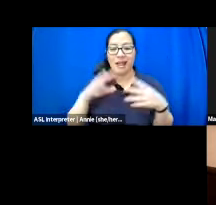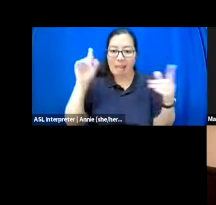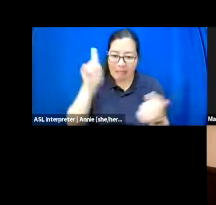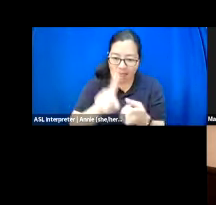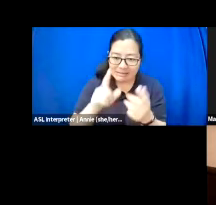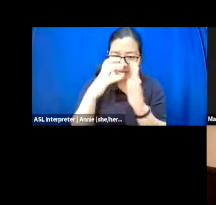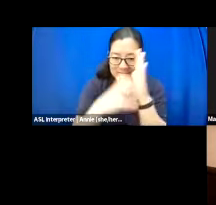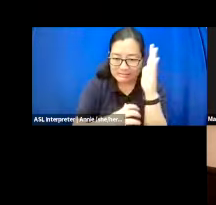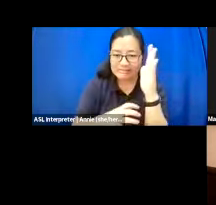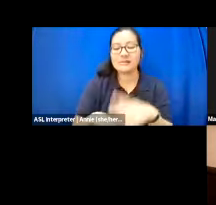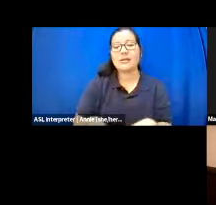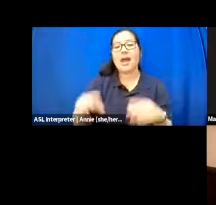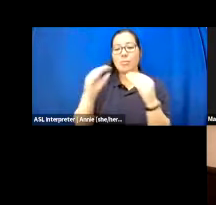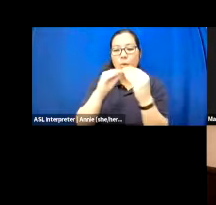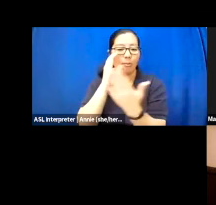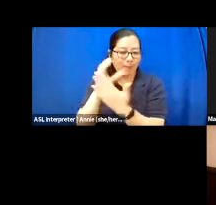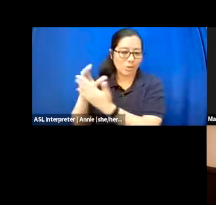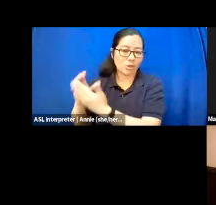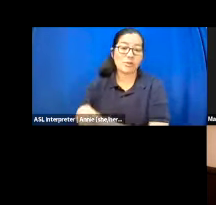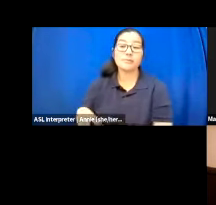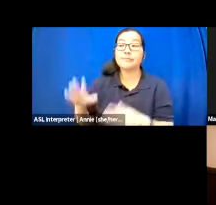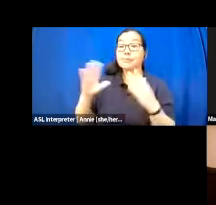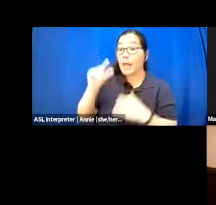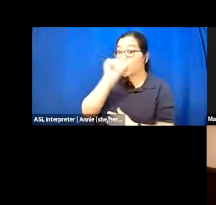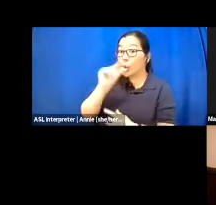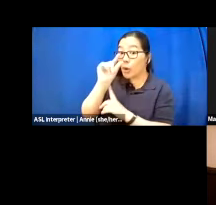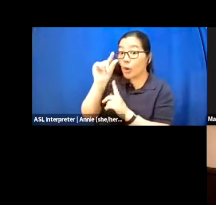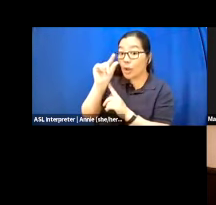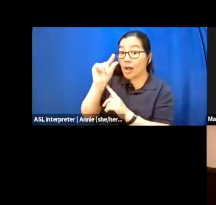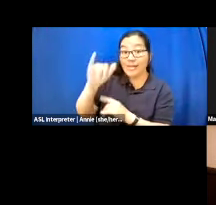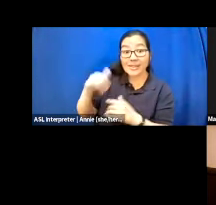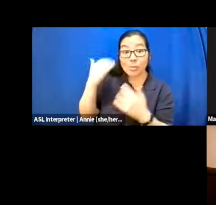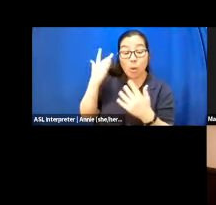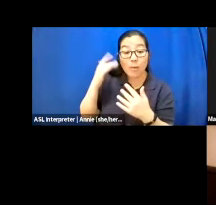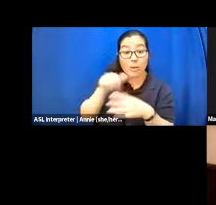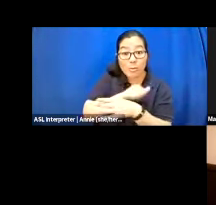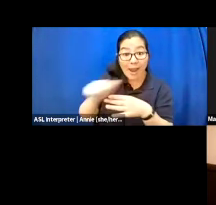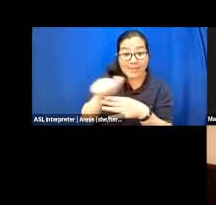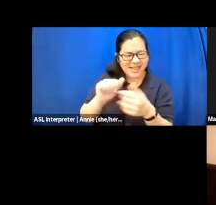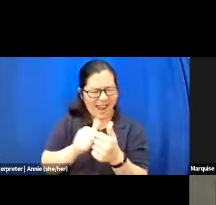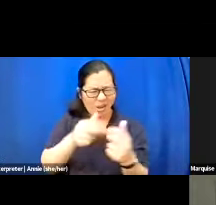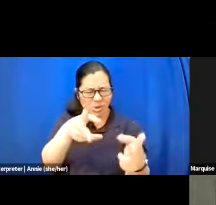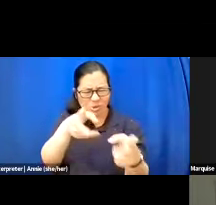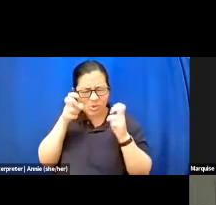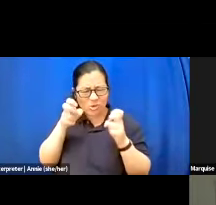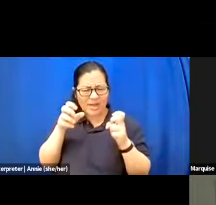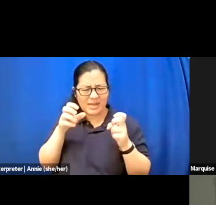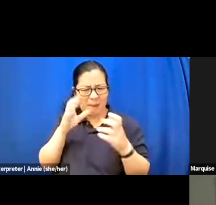That's why we did the exercise in the second week, to sort of how to extract a picture out of Google or any other browser, most